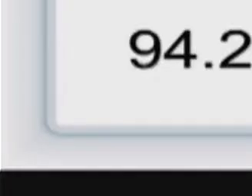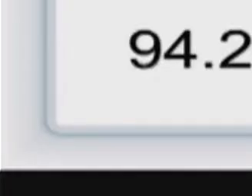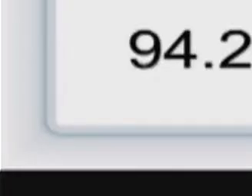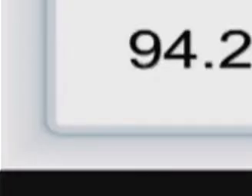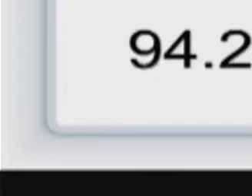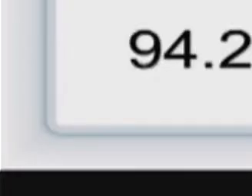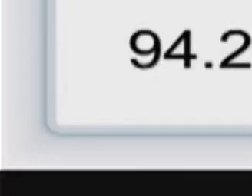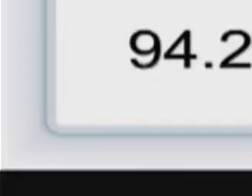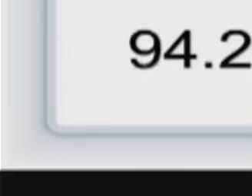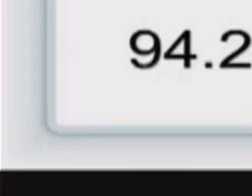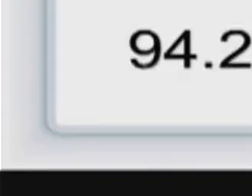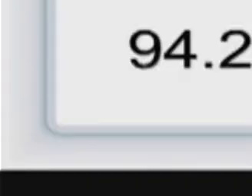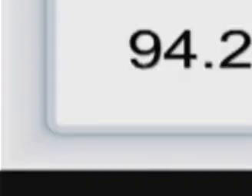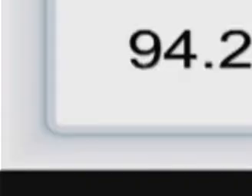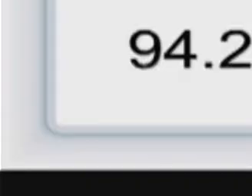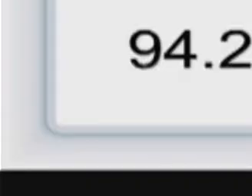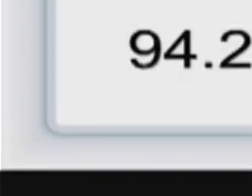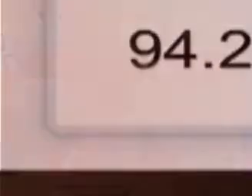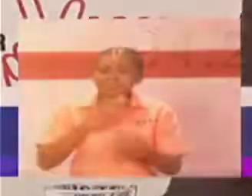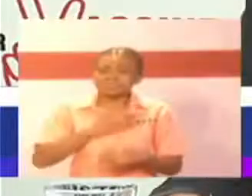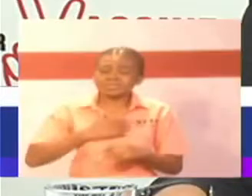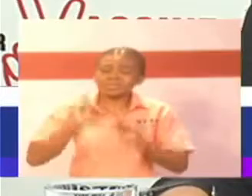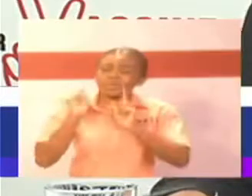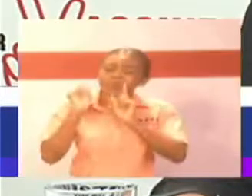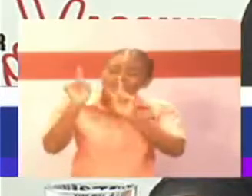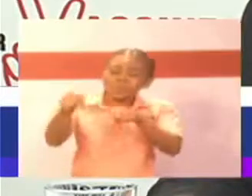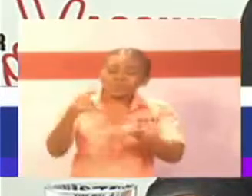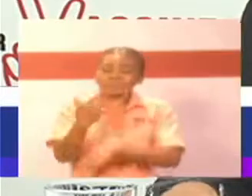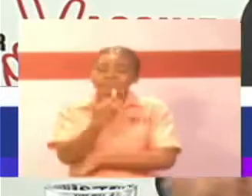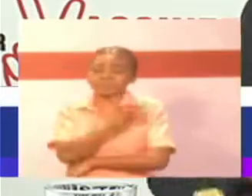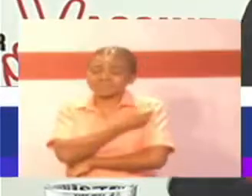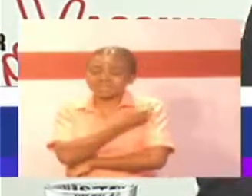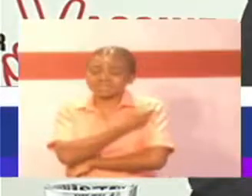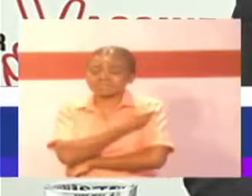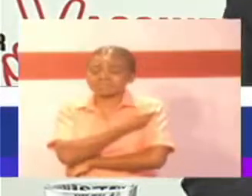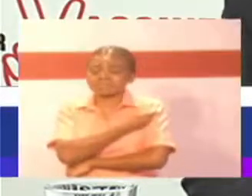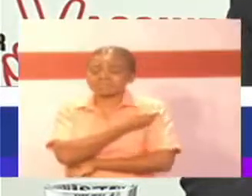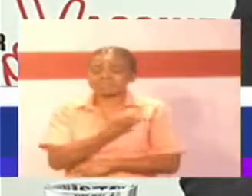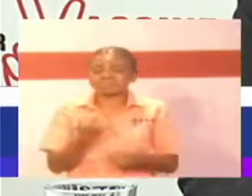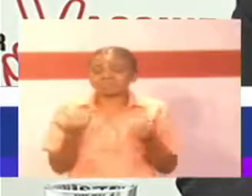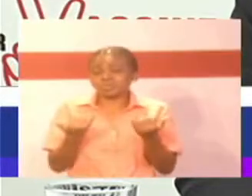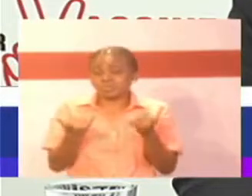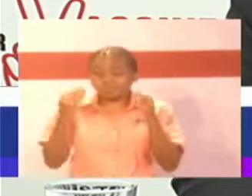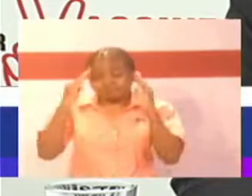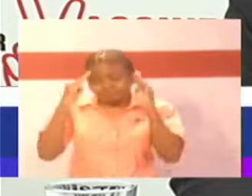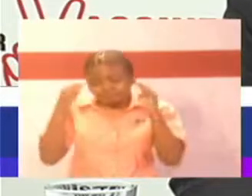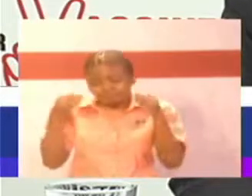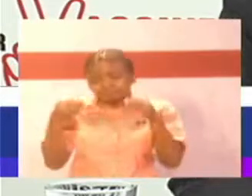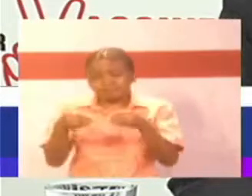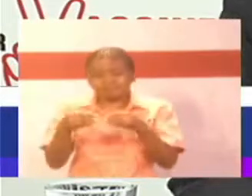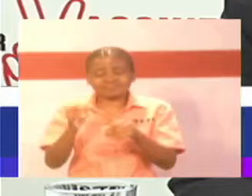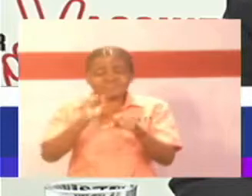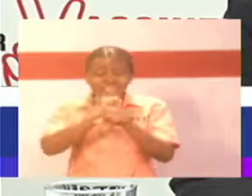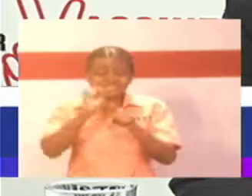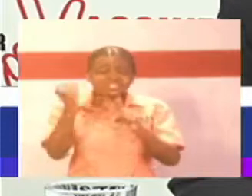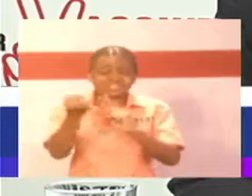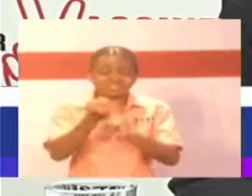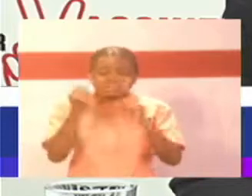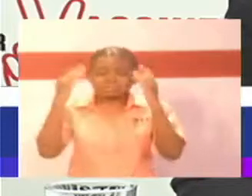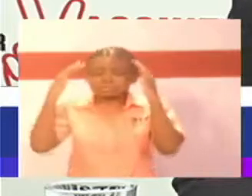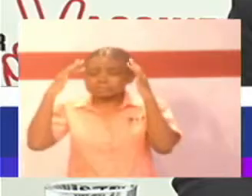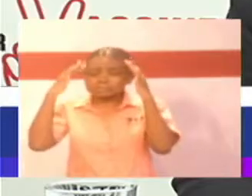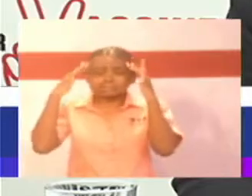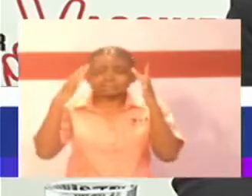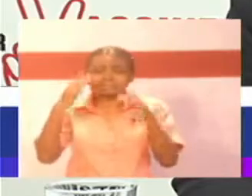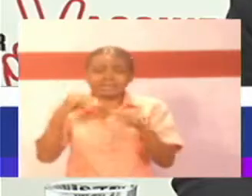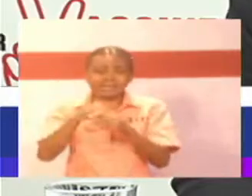vaccinated. I'd like to now focus on a worrying situation in the hospitals